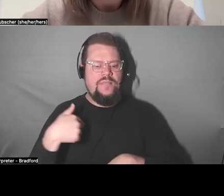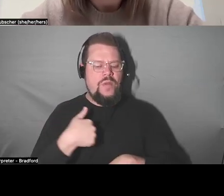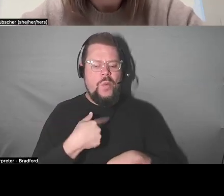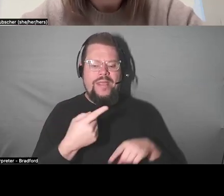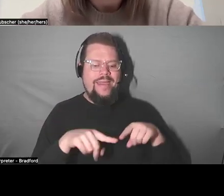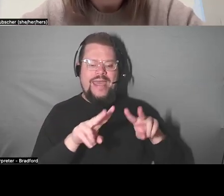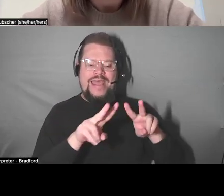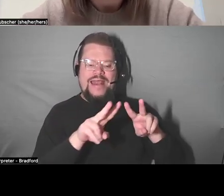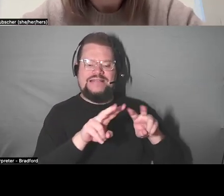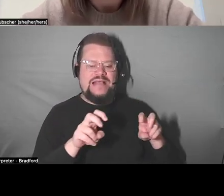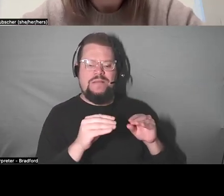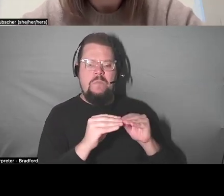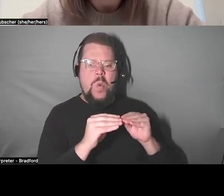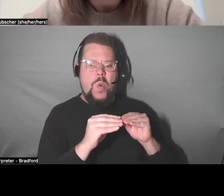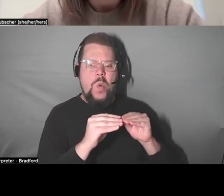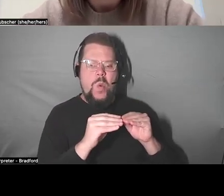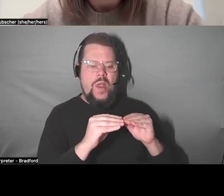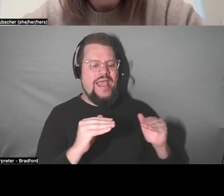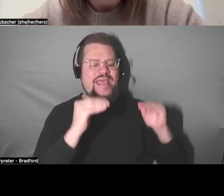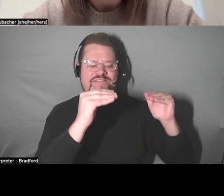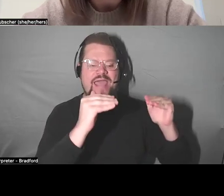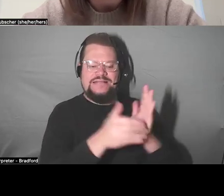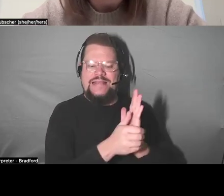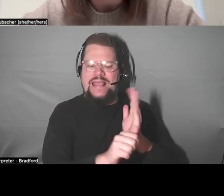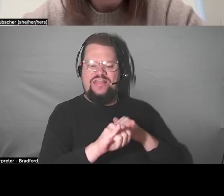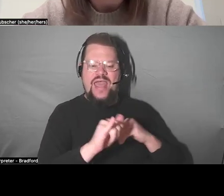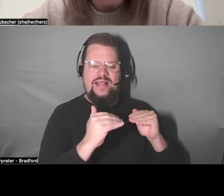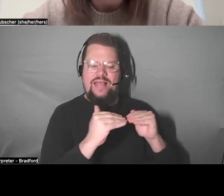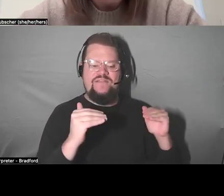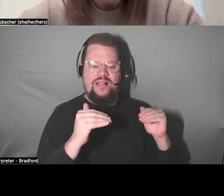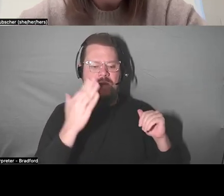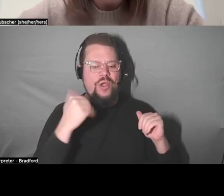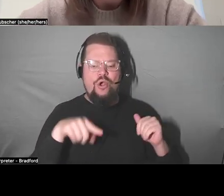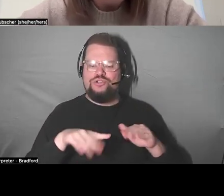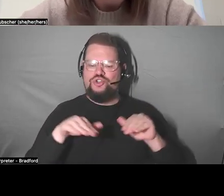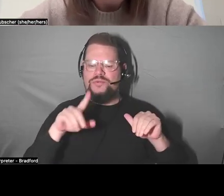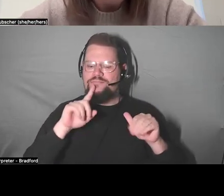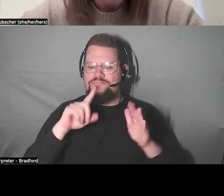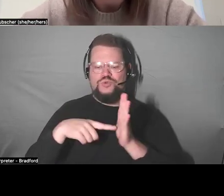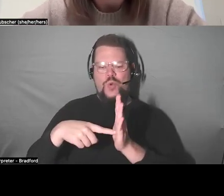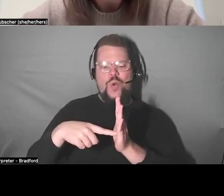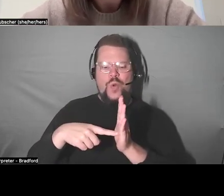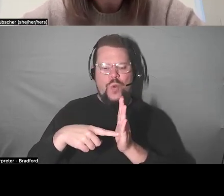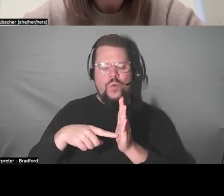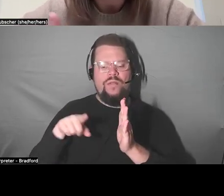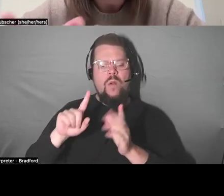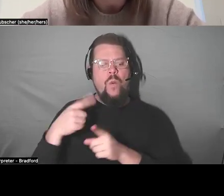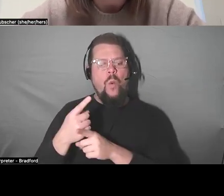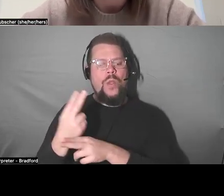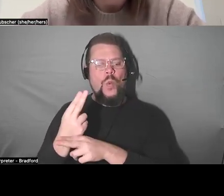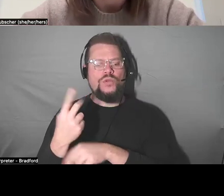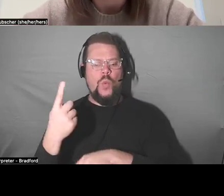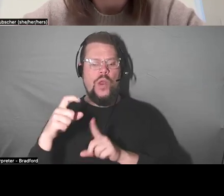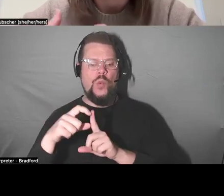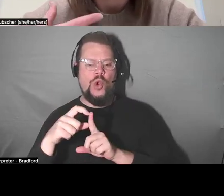advanced morphosyntactic skills at this stage because kids aren't demonstrating them yet. They're using single words. So we look